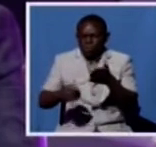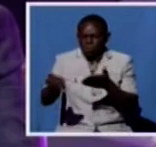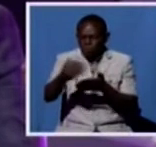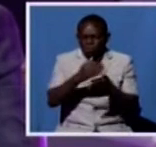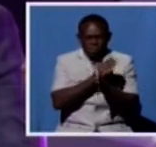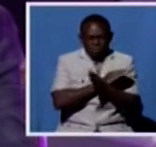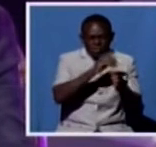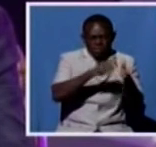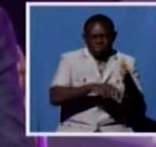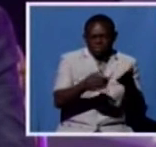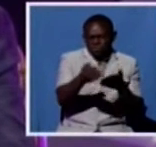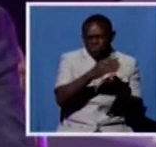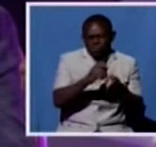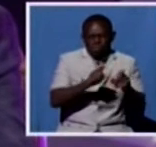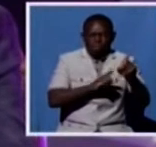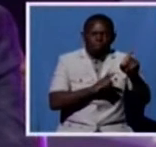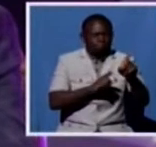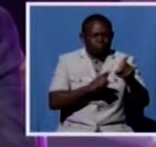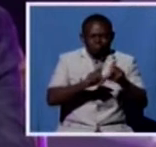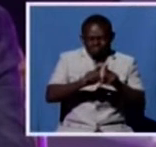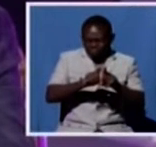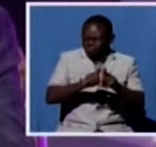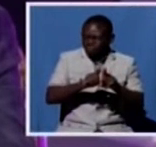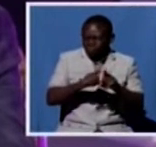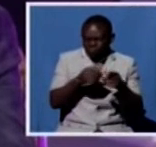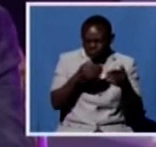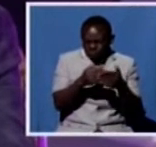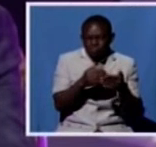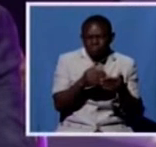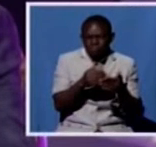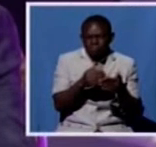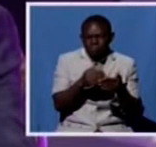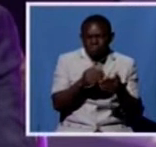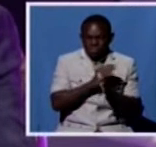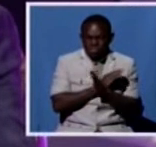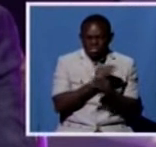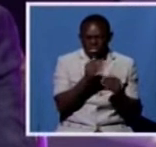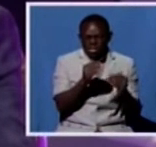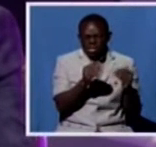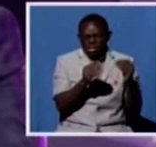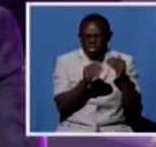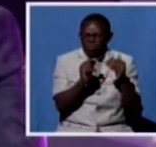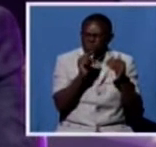Yeah, I think for those two, but we are not far off from the region. So we are within the